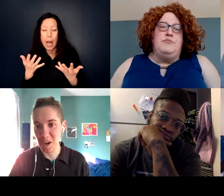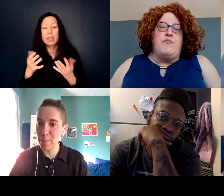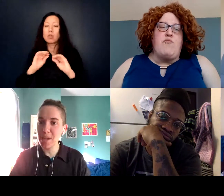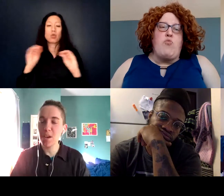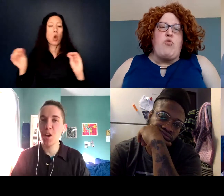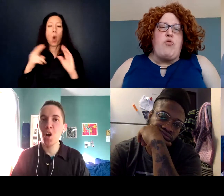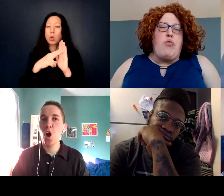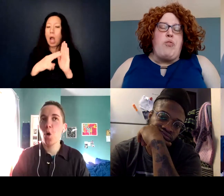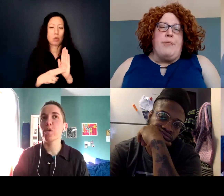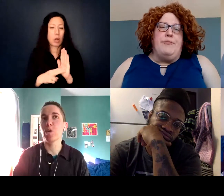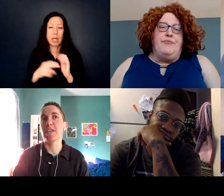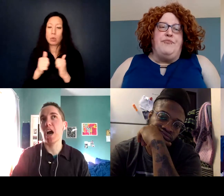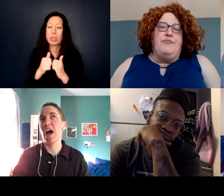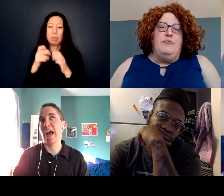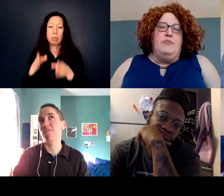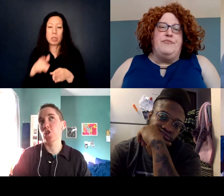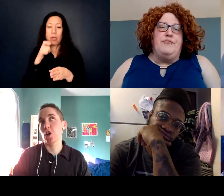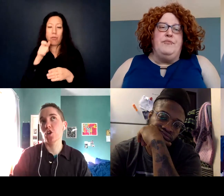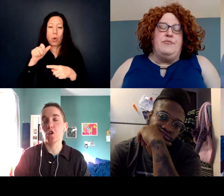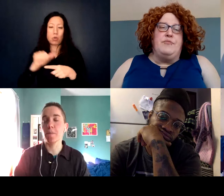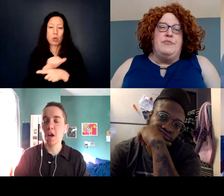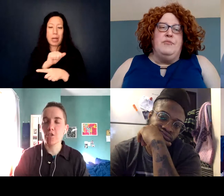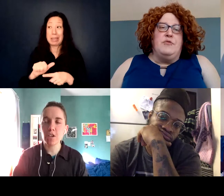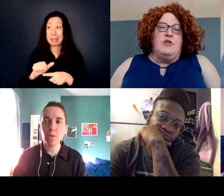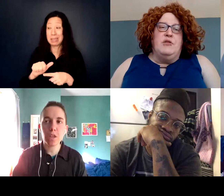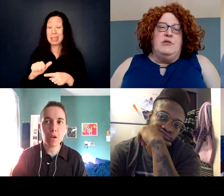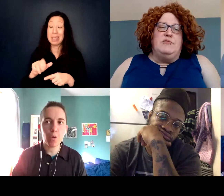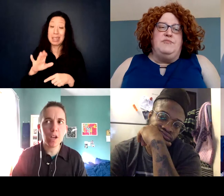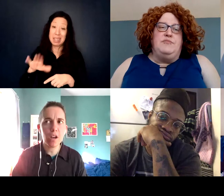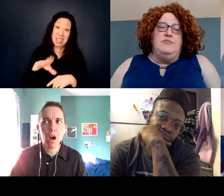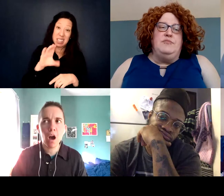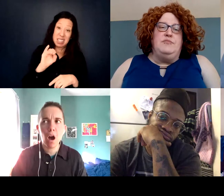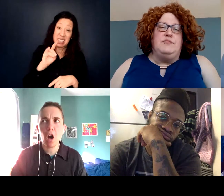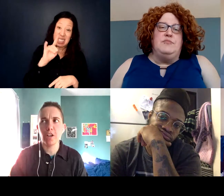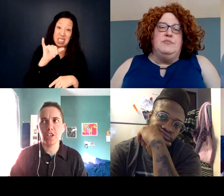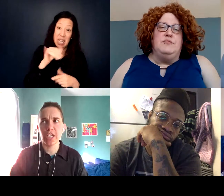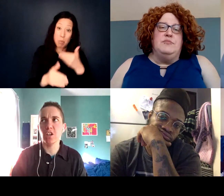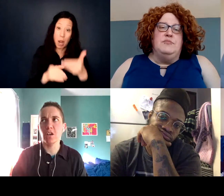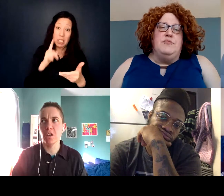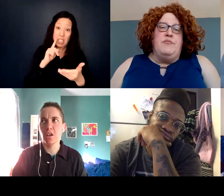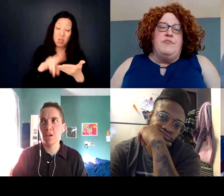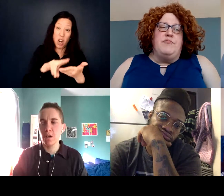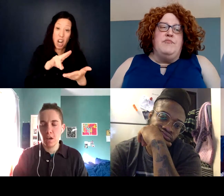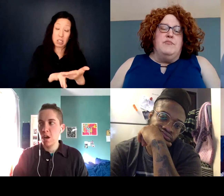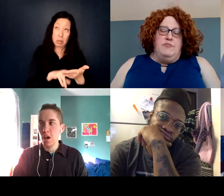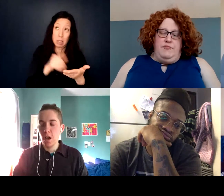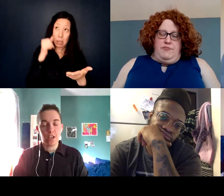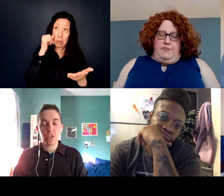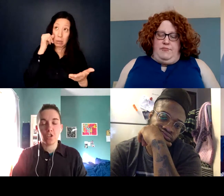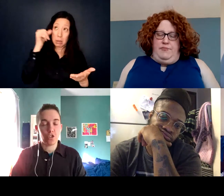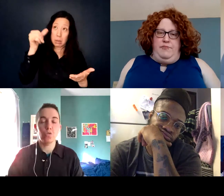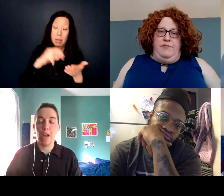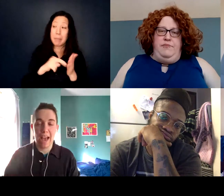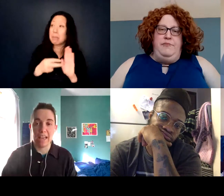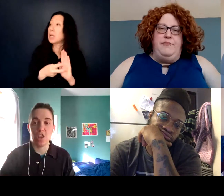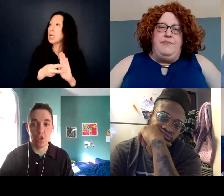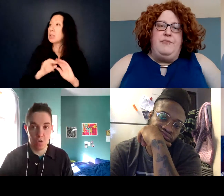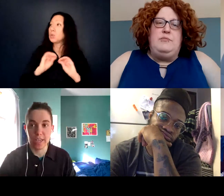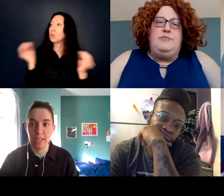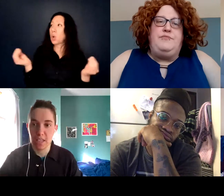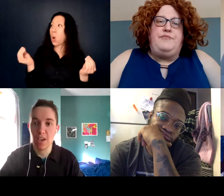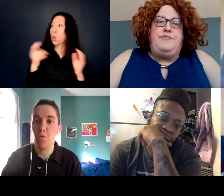city contracts happen, we would not have a long-term contract with someone until